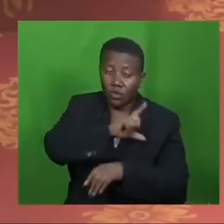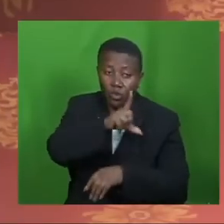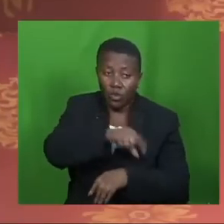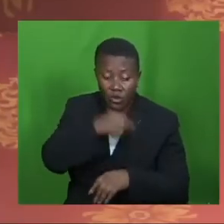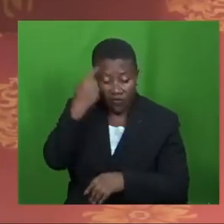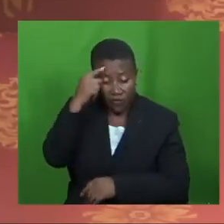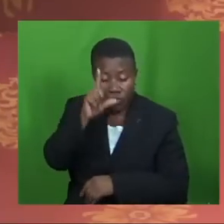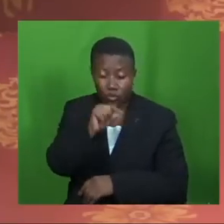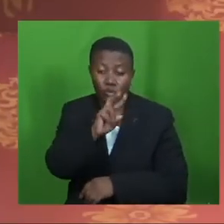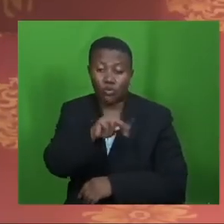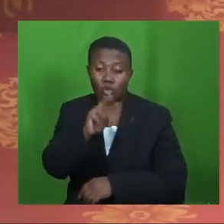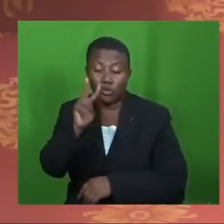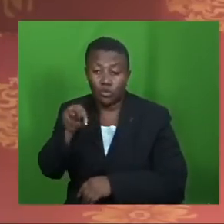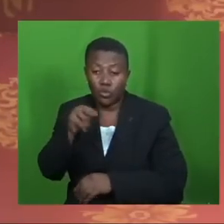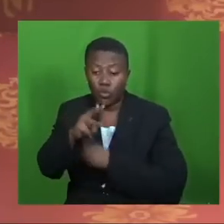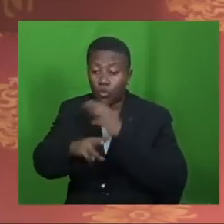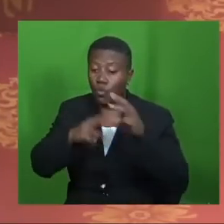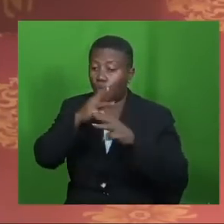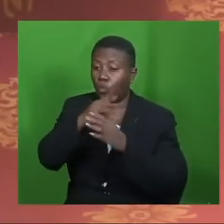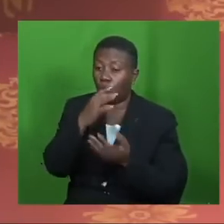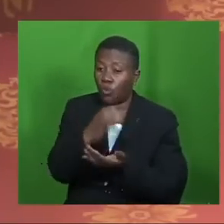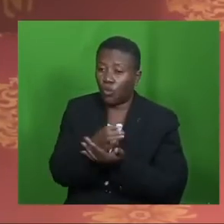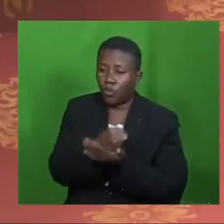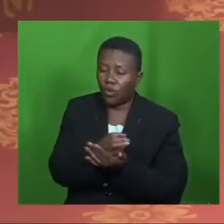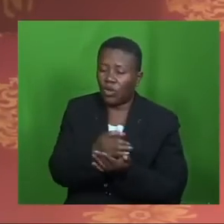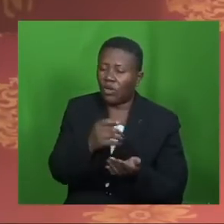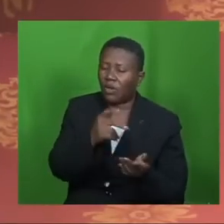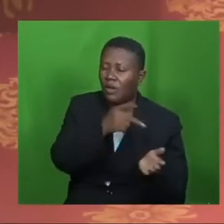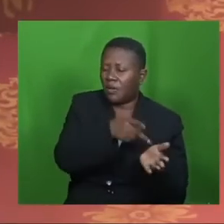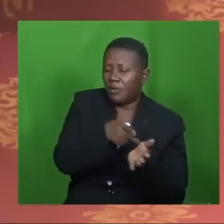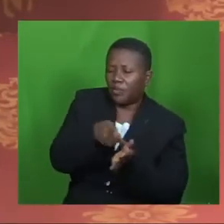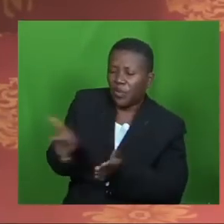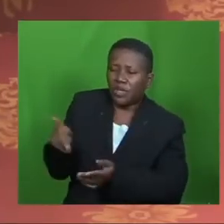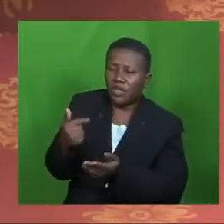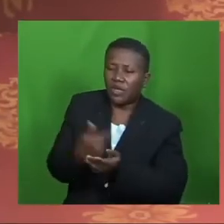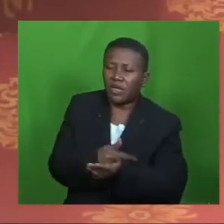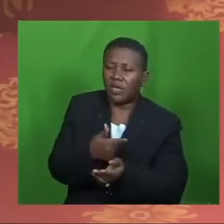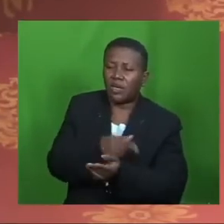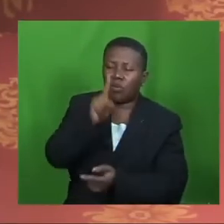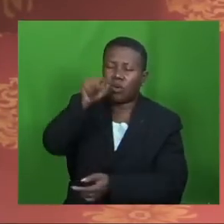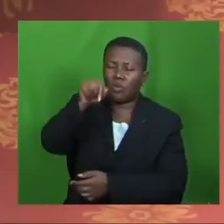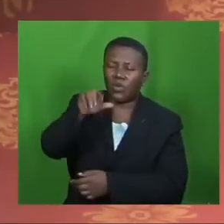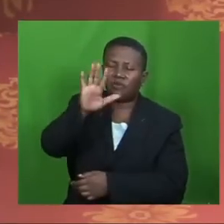World Cup, Ghana was paid an amount of $1.5 million